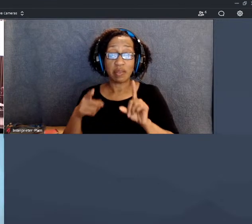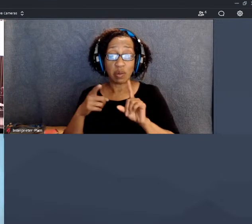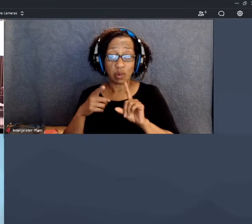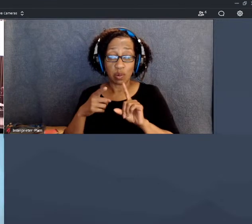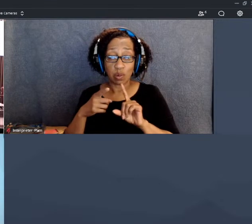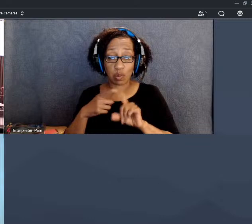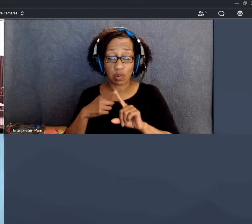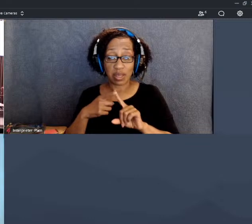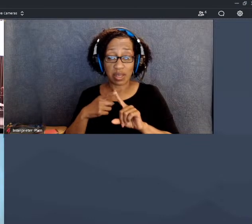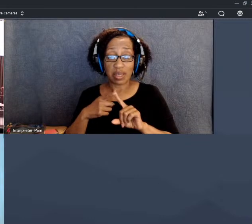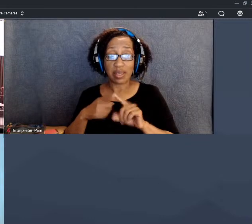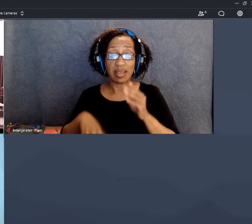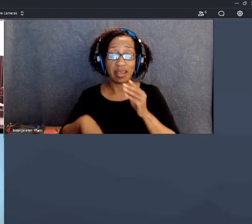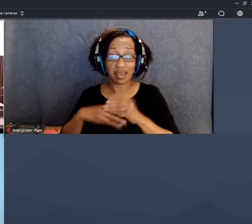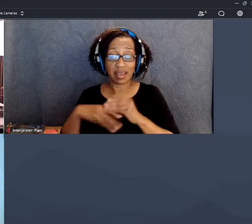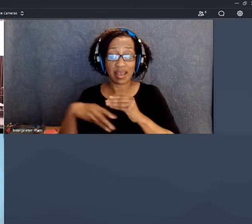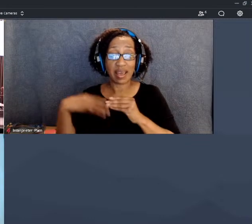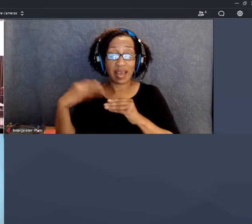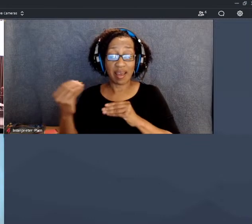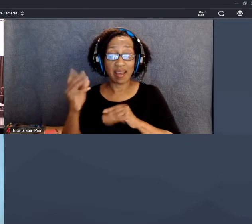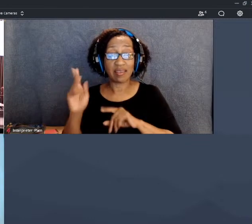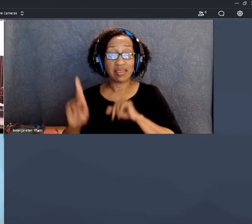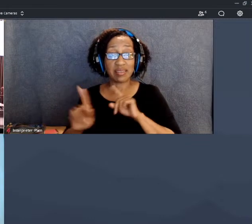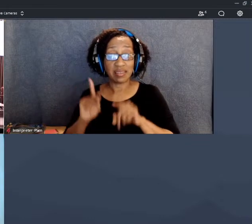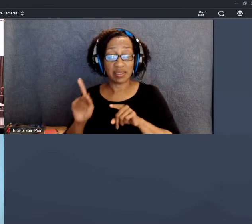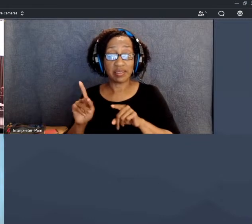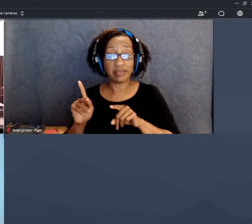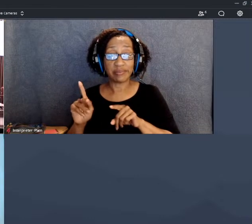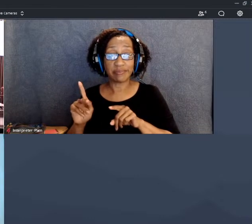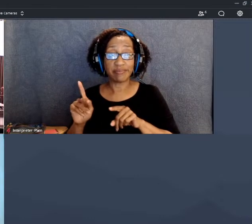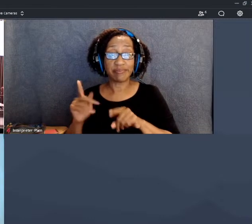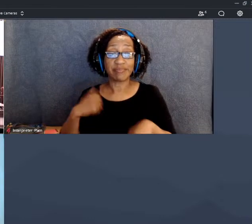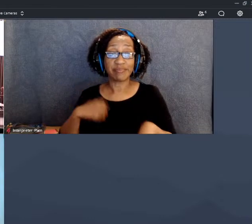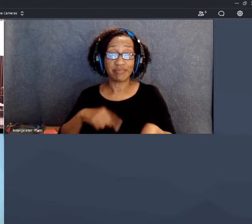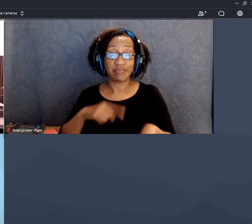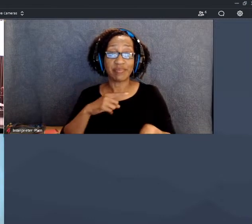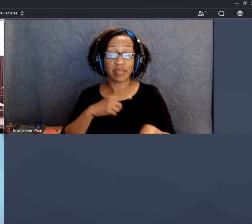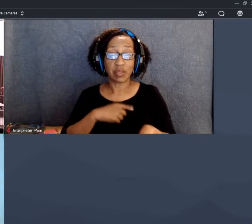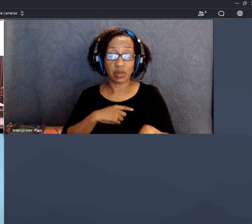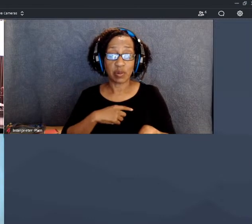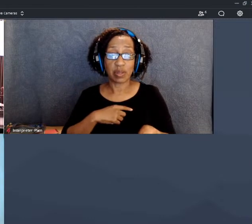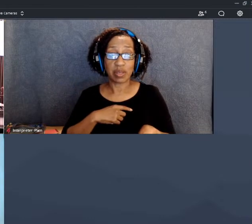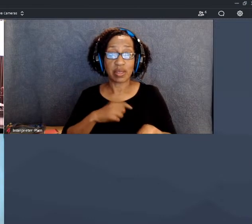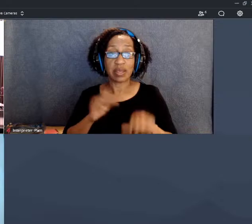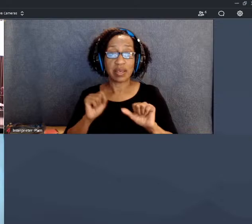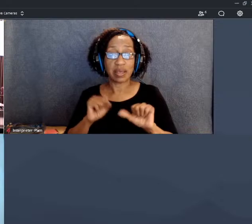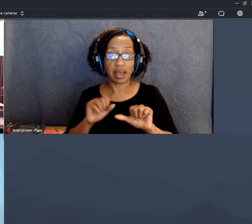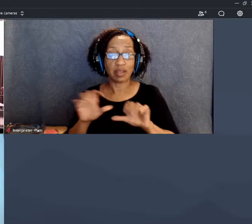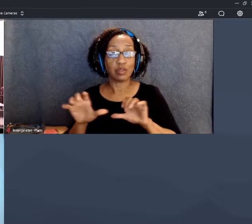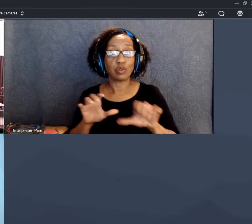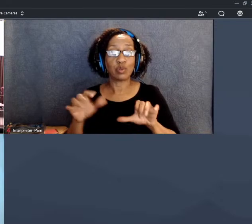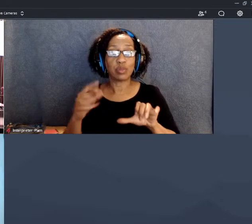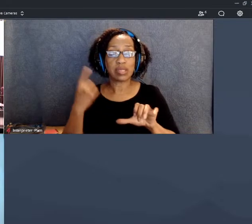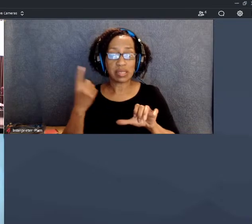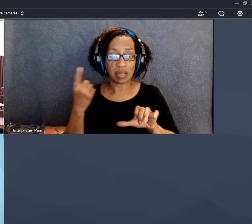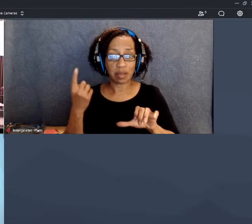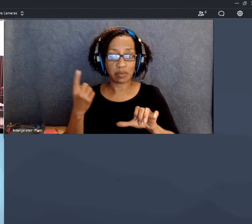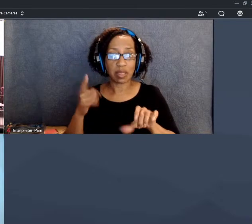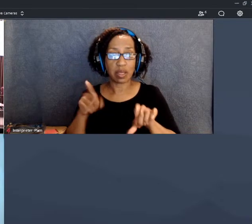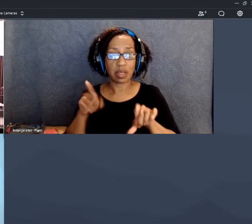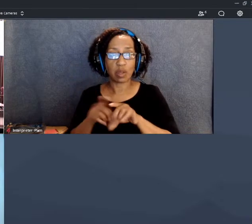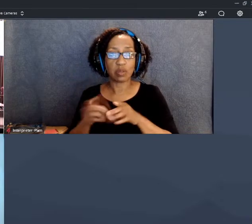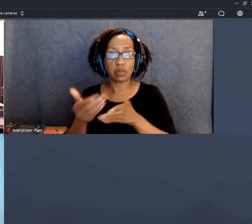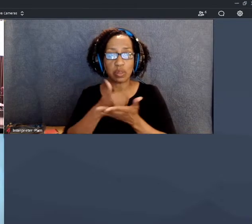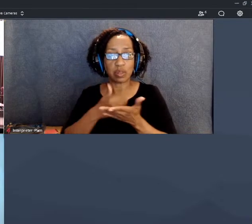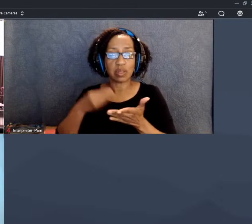of set-outs after this moratorium is over, we're going to be in a position to do something about it and recoup the cost. It's going to